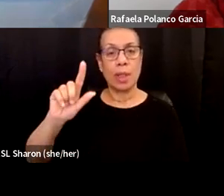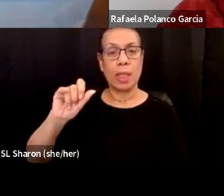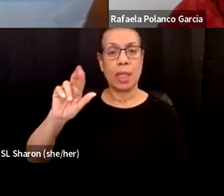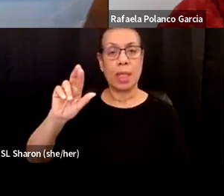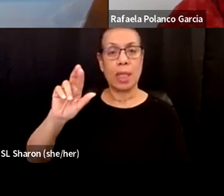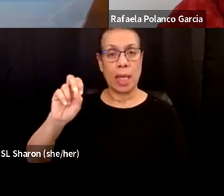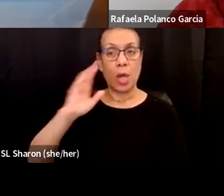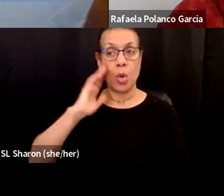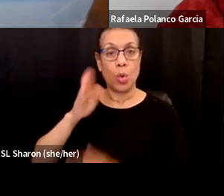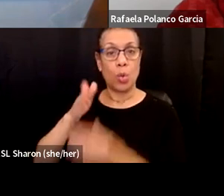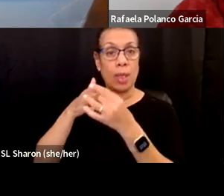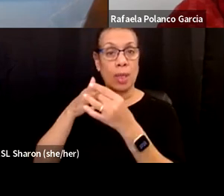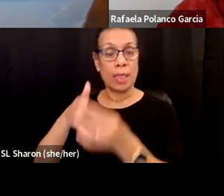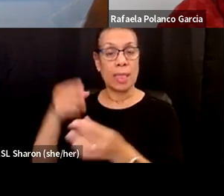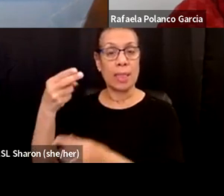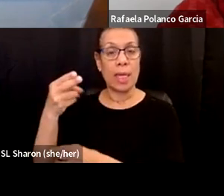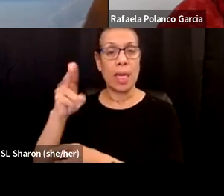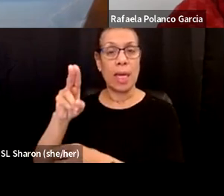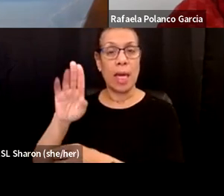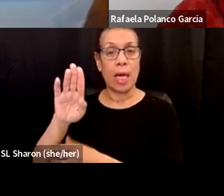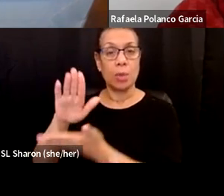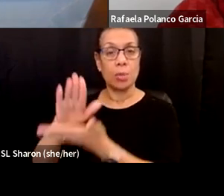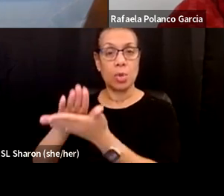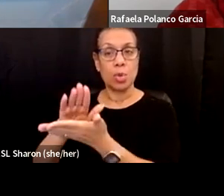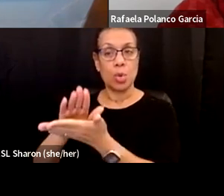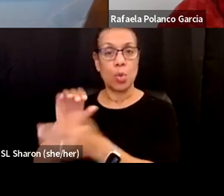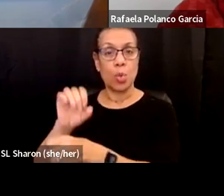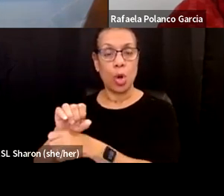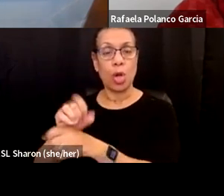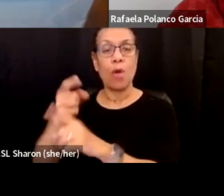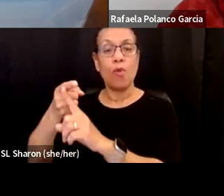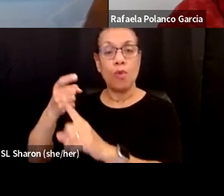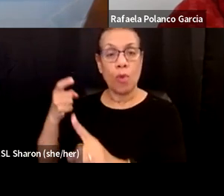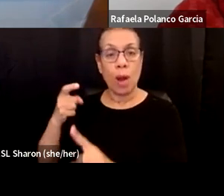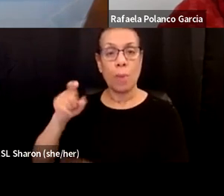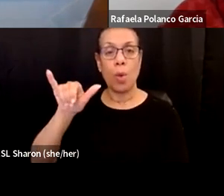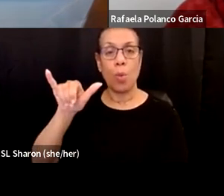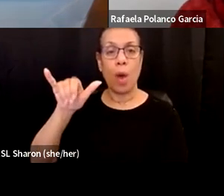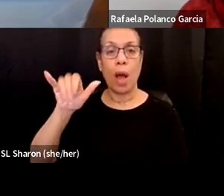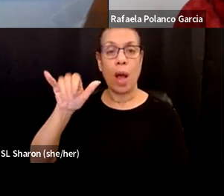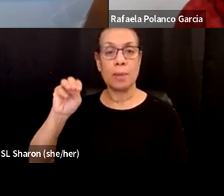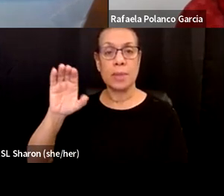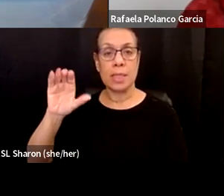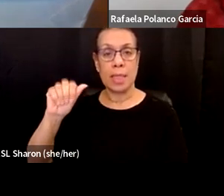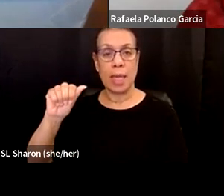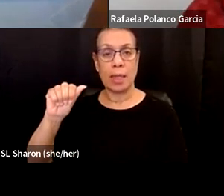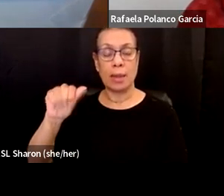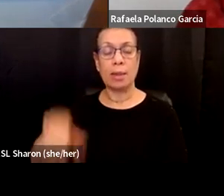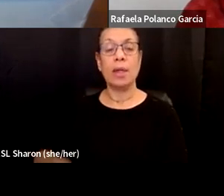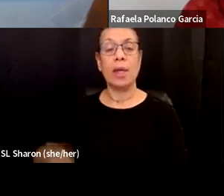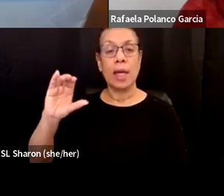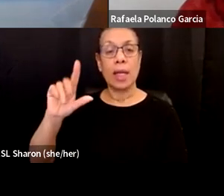leading our hub school work from the ymca and so claire was on the ground floor working